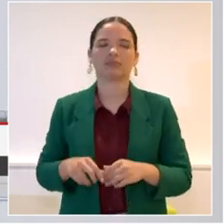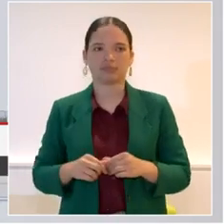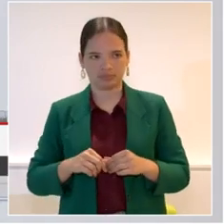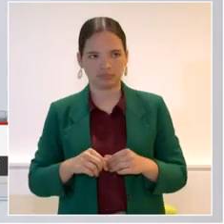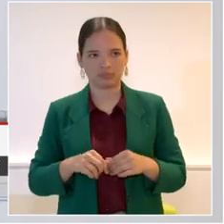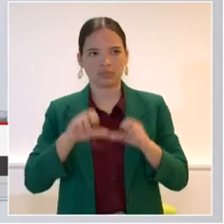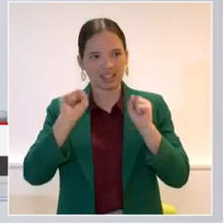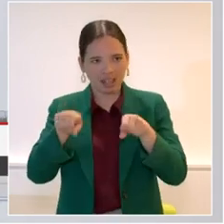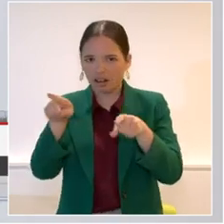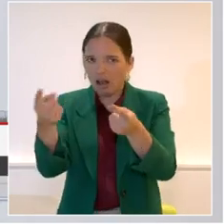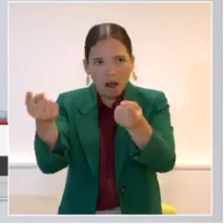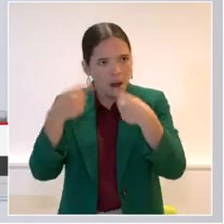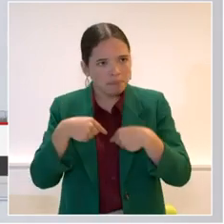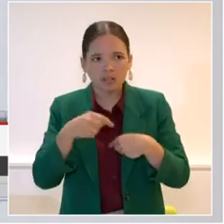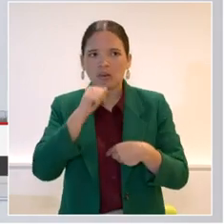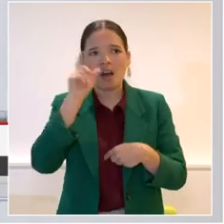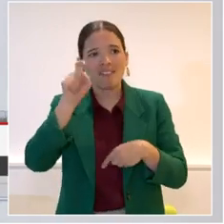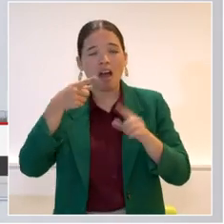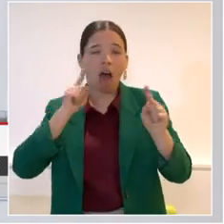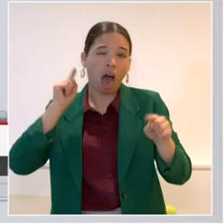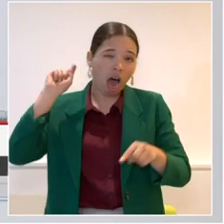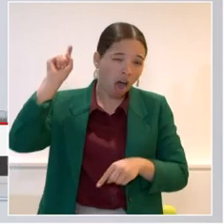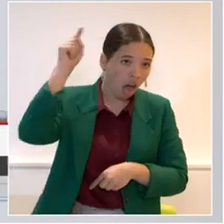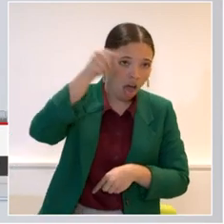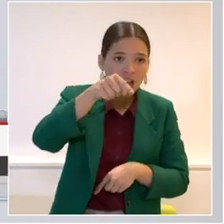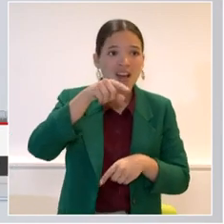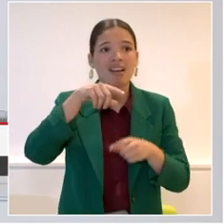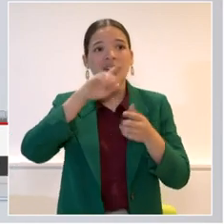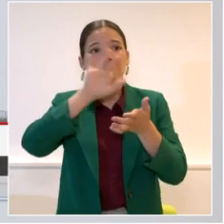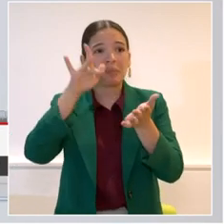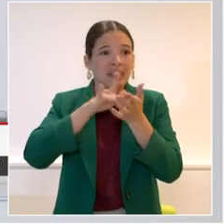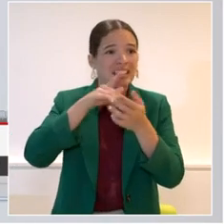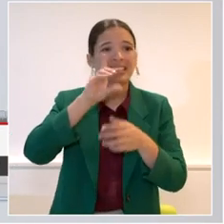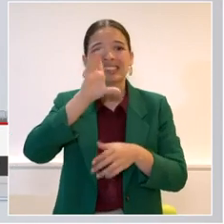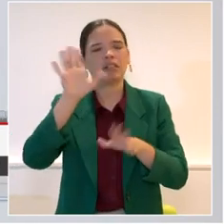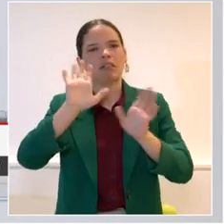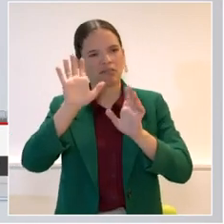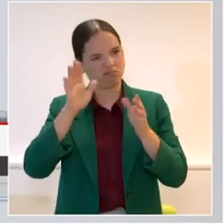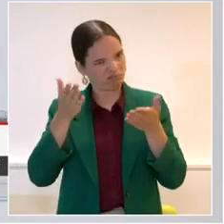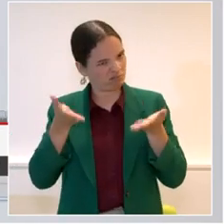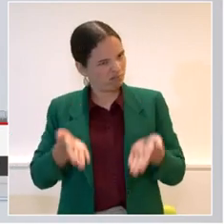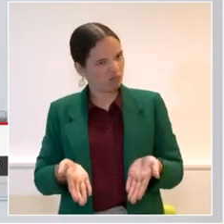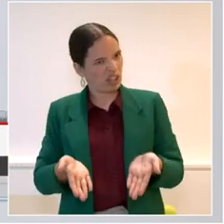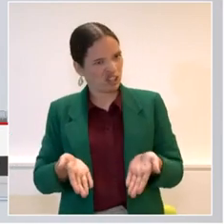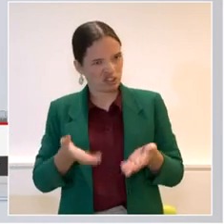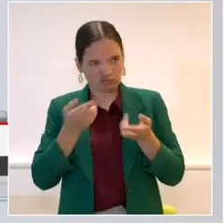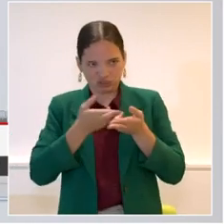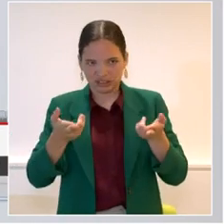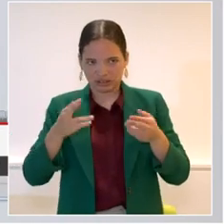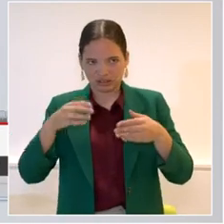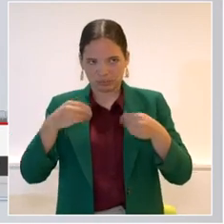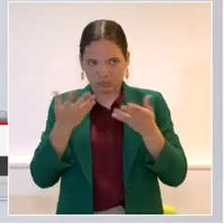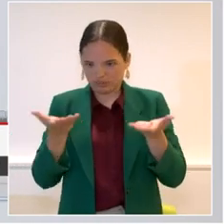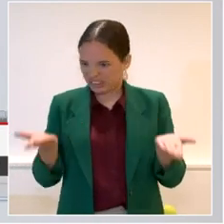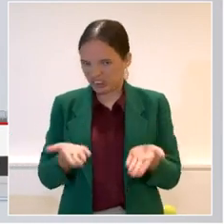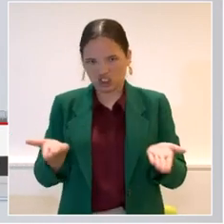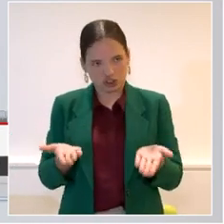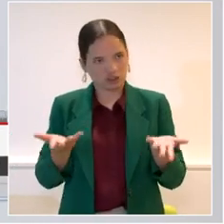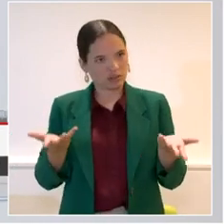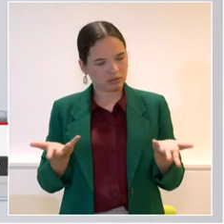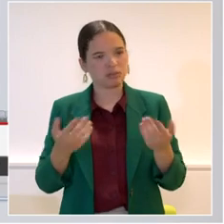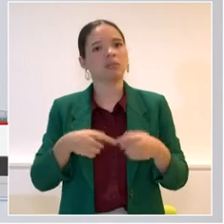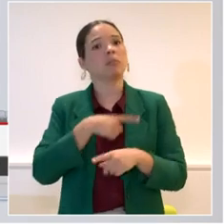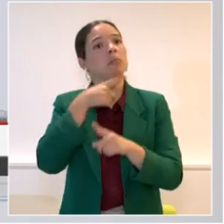to go downtown or any other place, and so we are bringing resources to them. We know this community also has some language barriers. We have